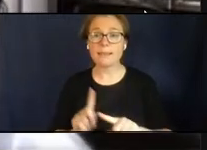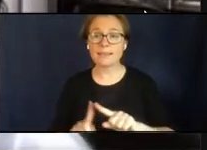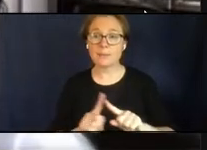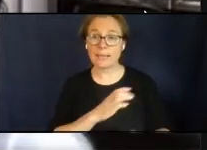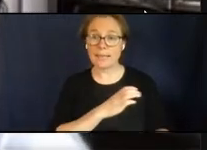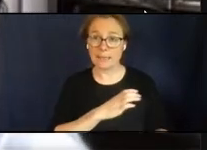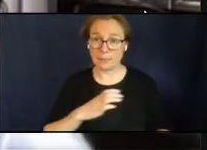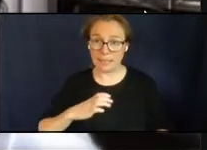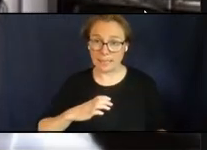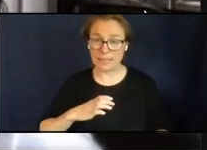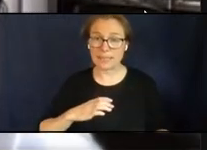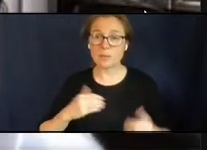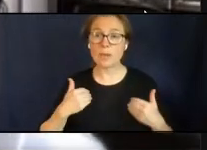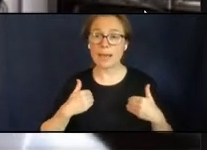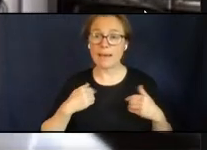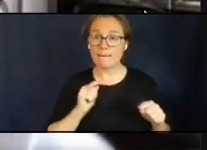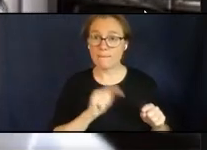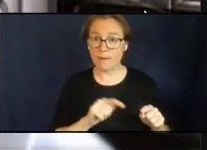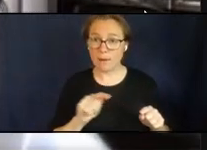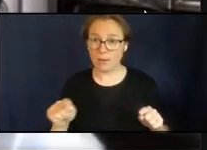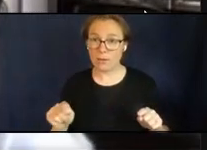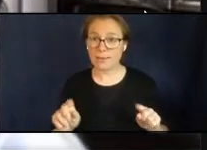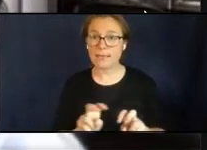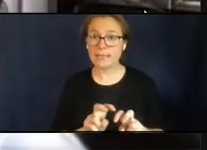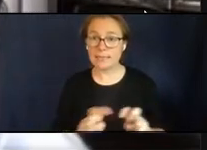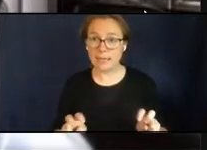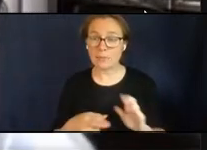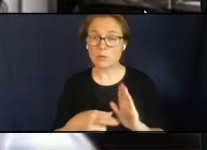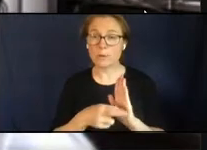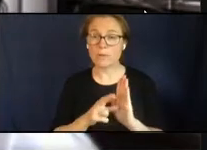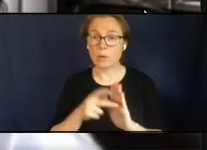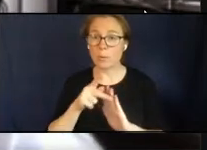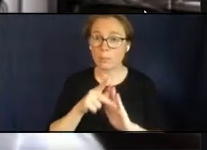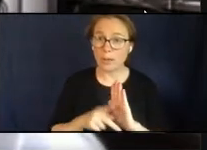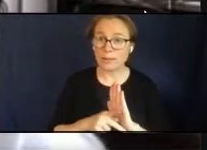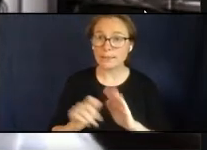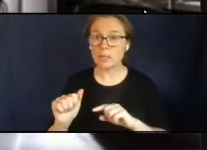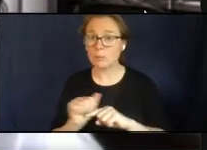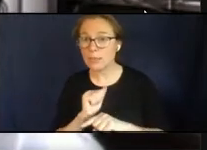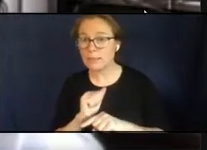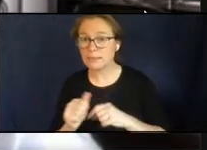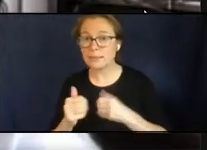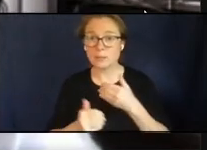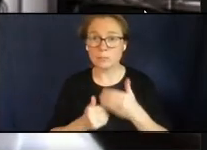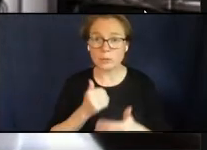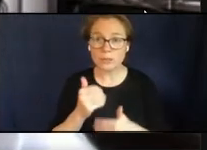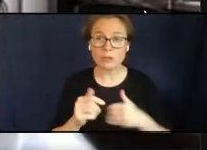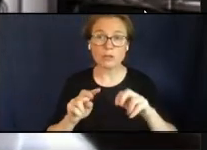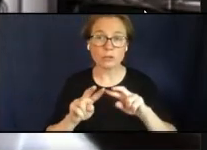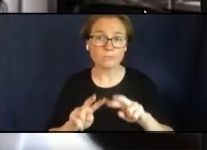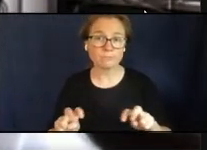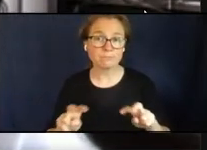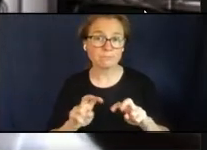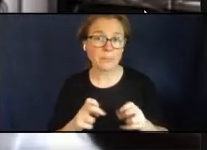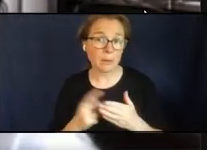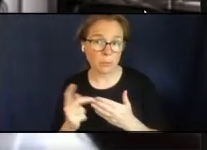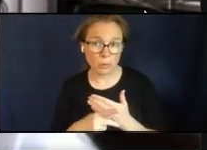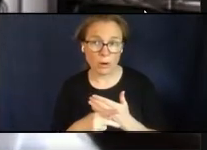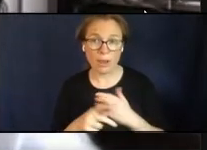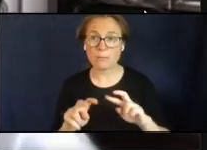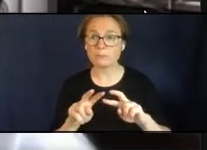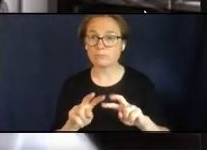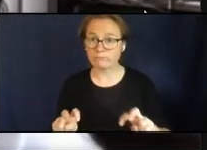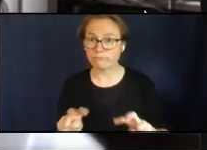to, when we are reviewing policies and practices and procedures and programs, that we're able